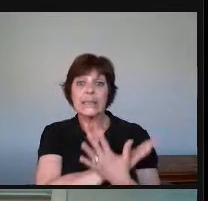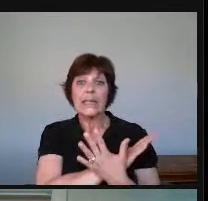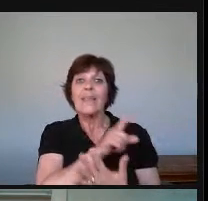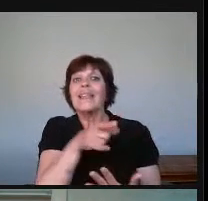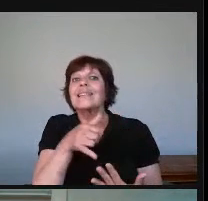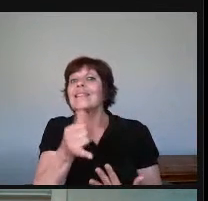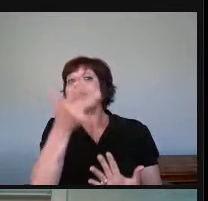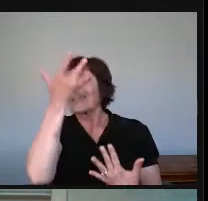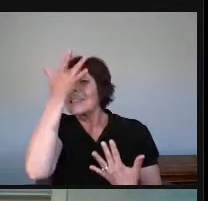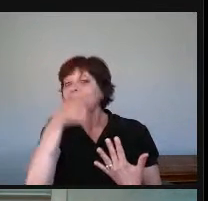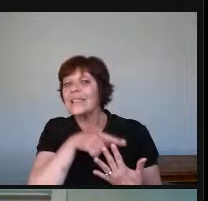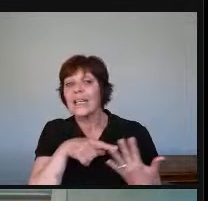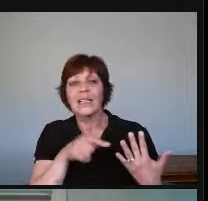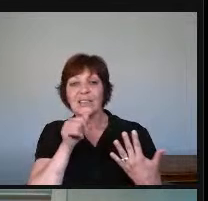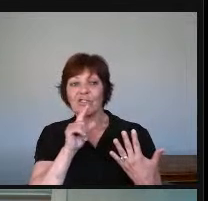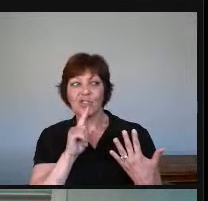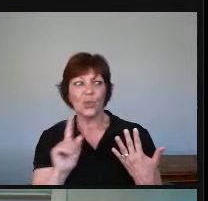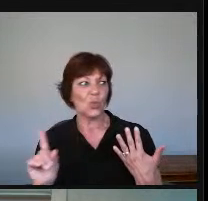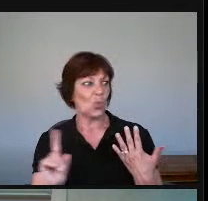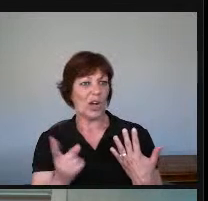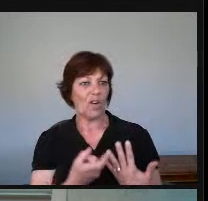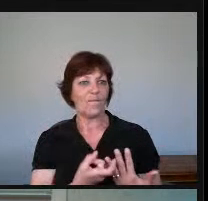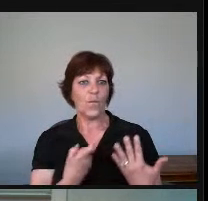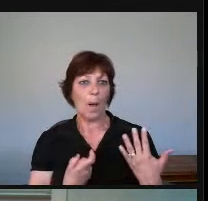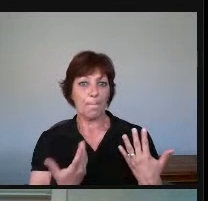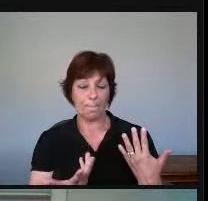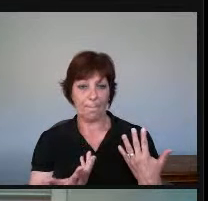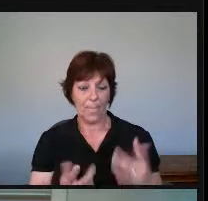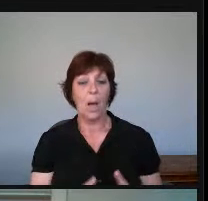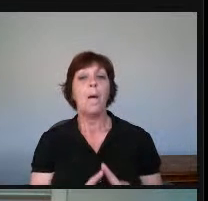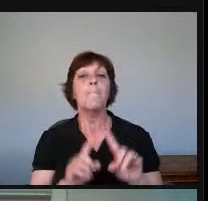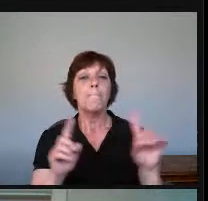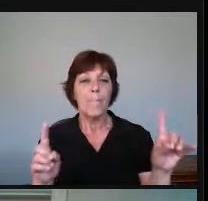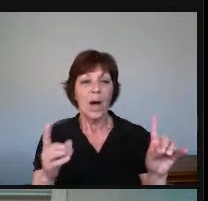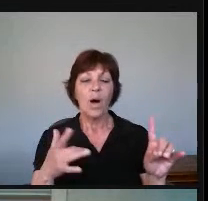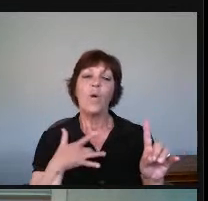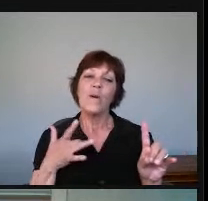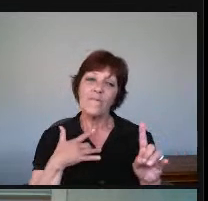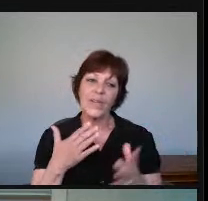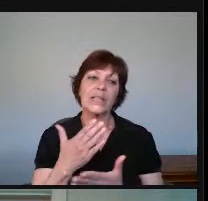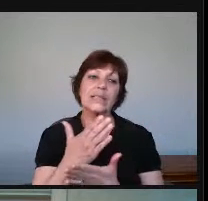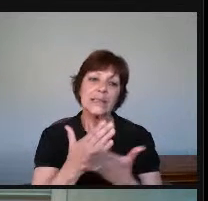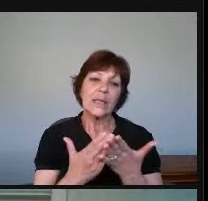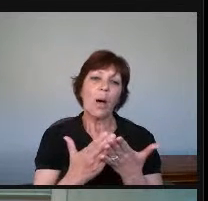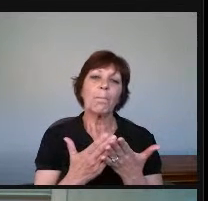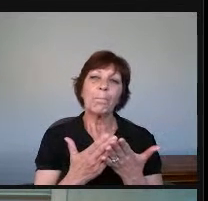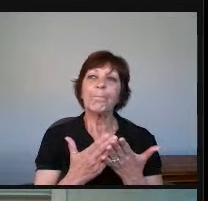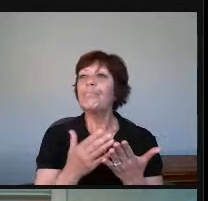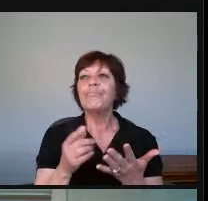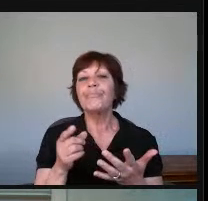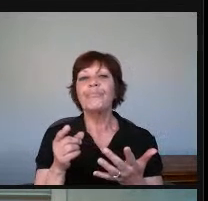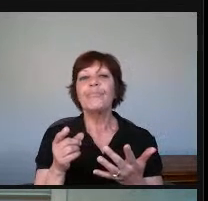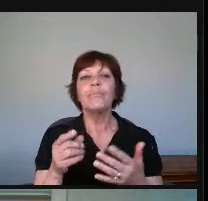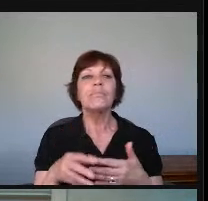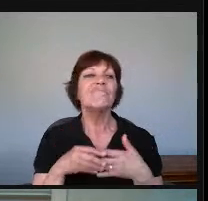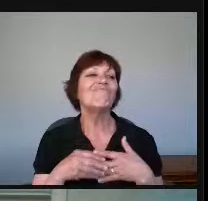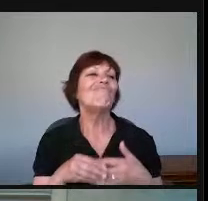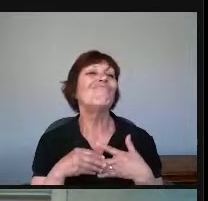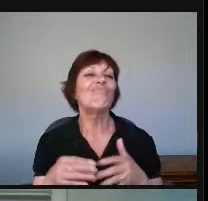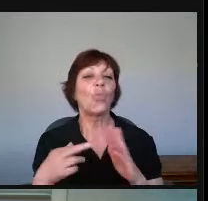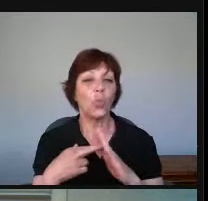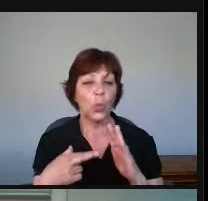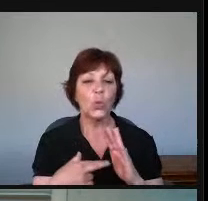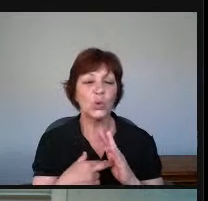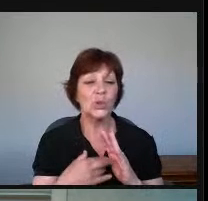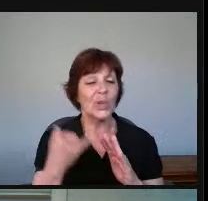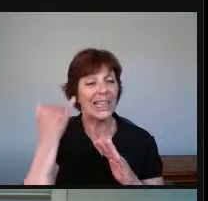and we're not quite sure where it came from, but we think it came from some loose rules and